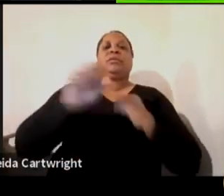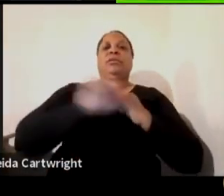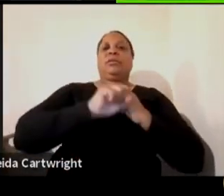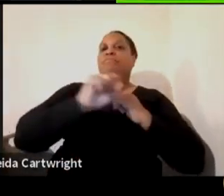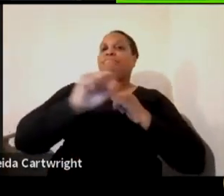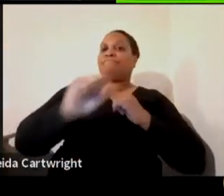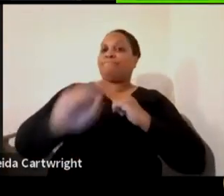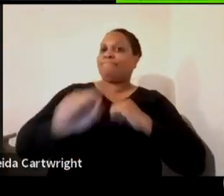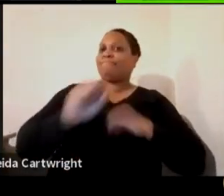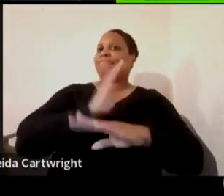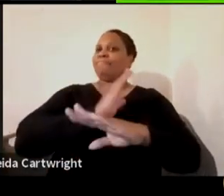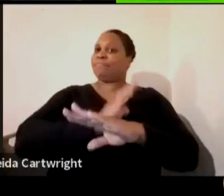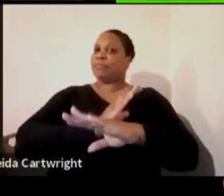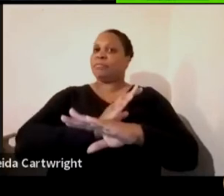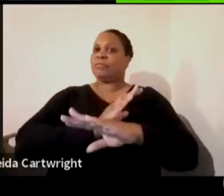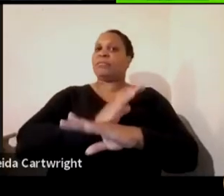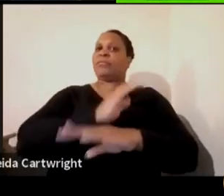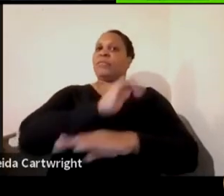vaccine